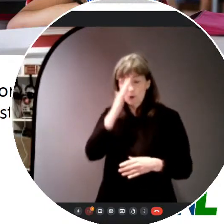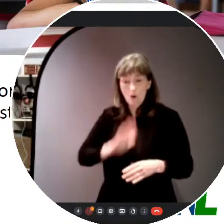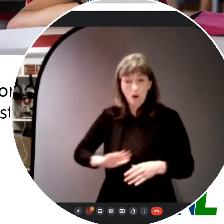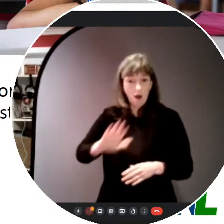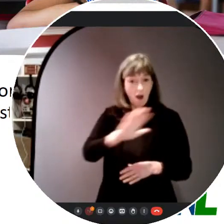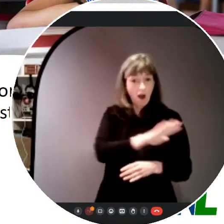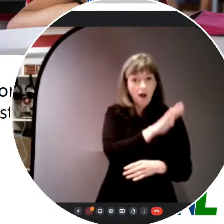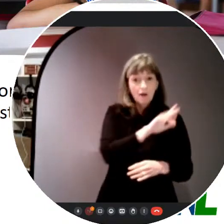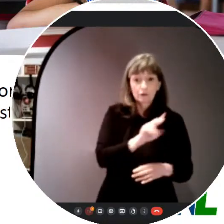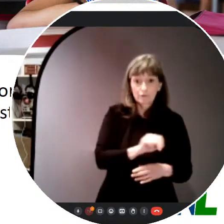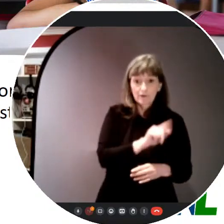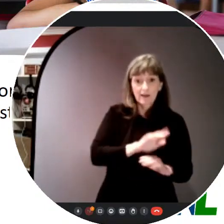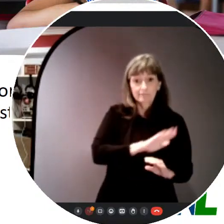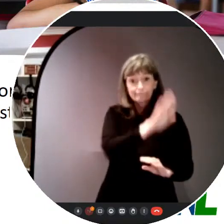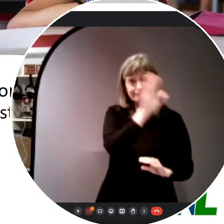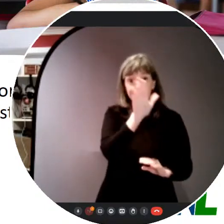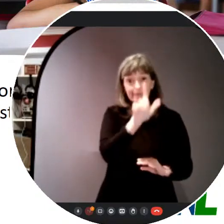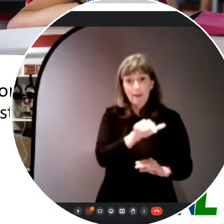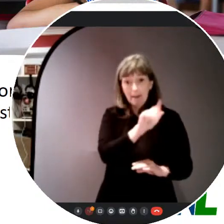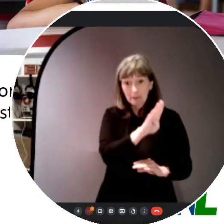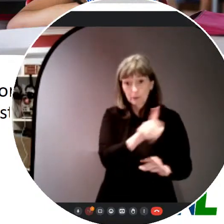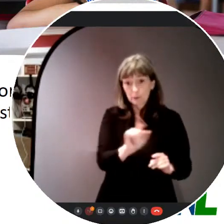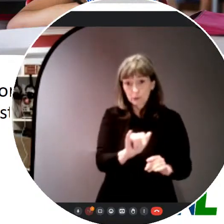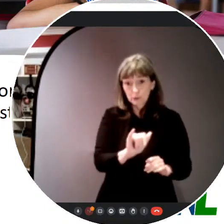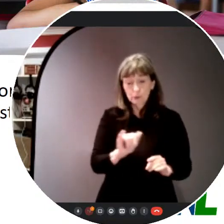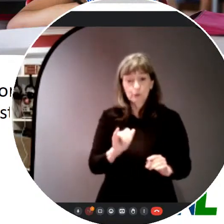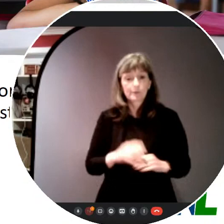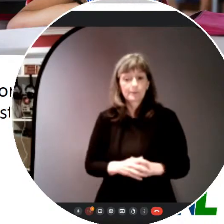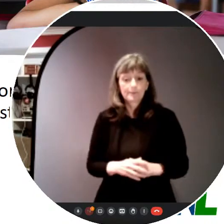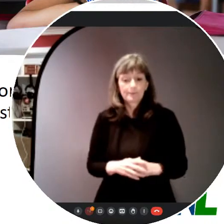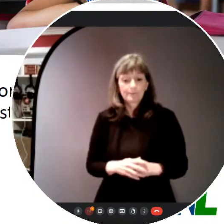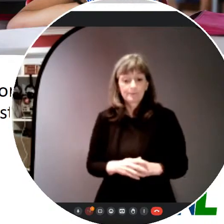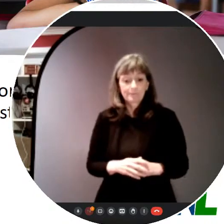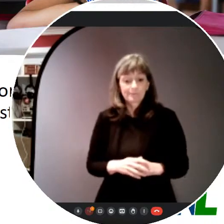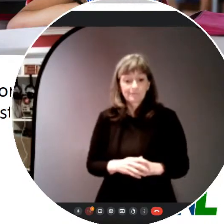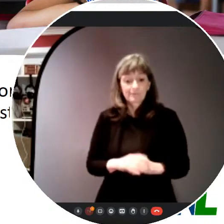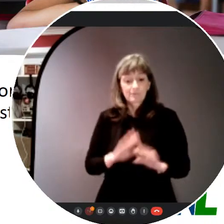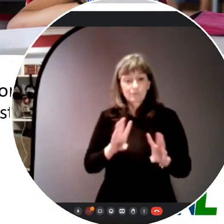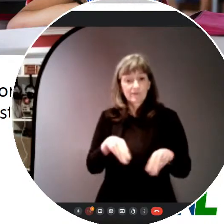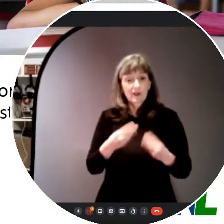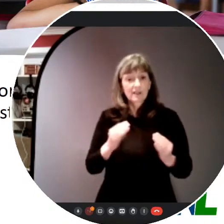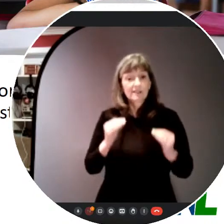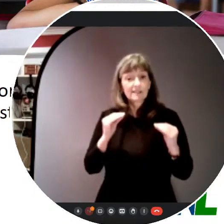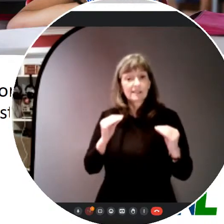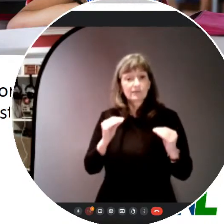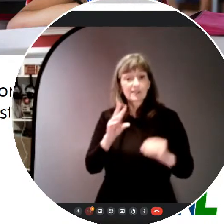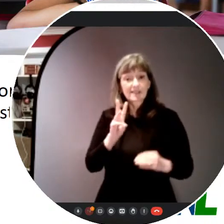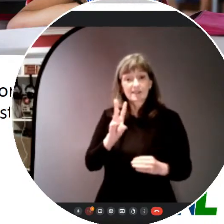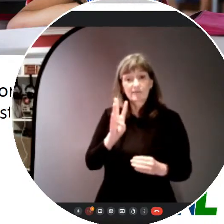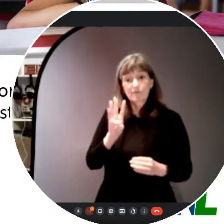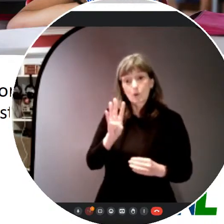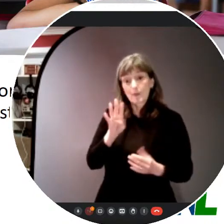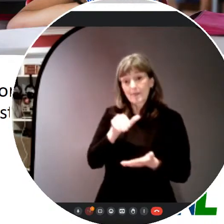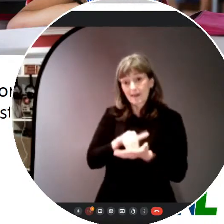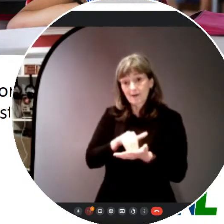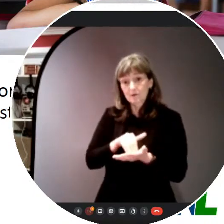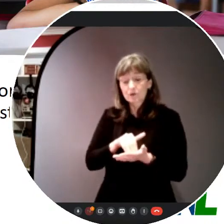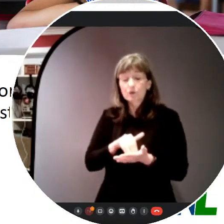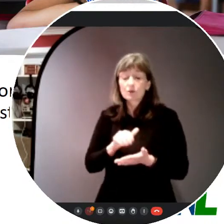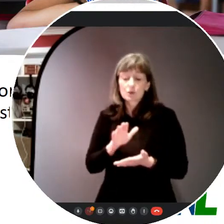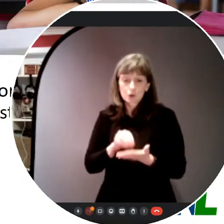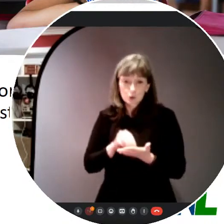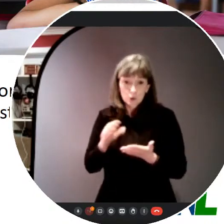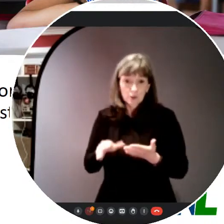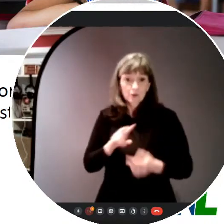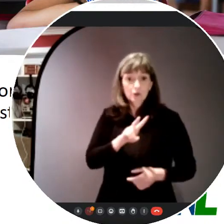Labrador. We provide education to 64,000 students, 252 schools, and we